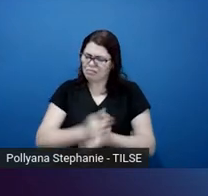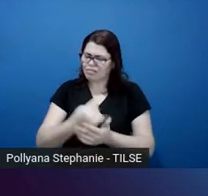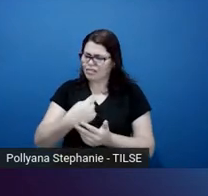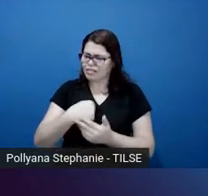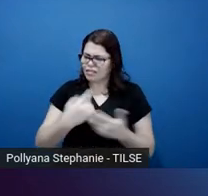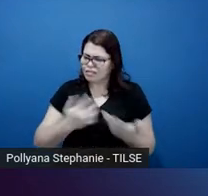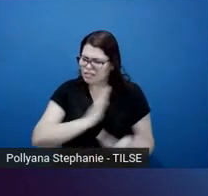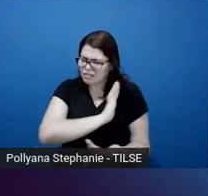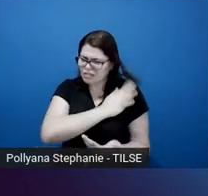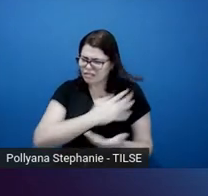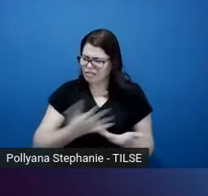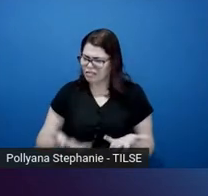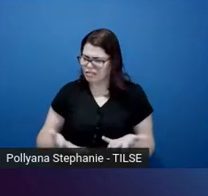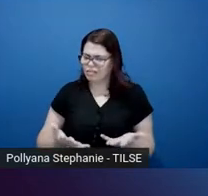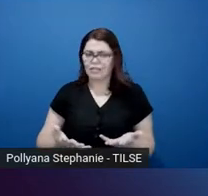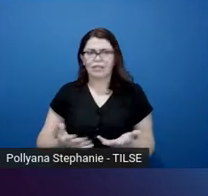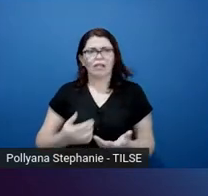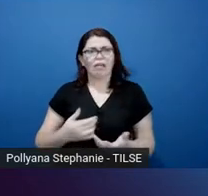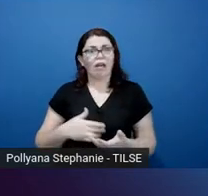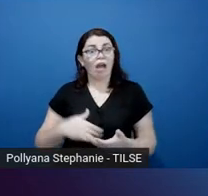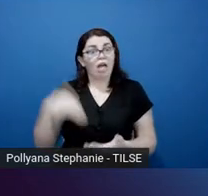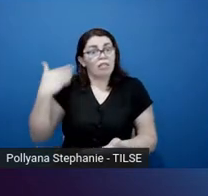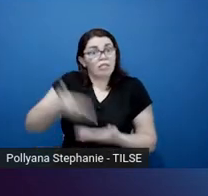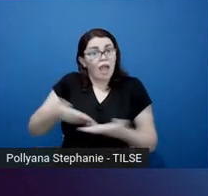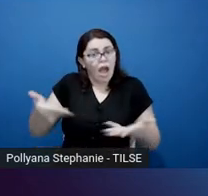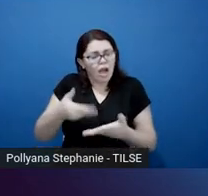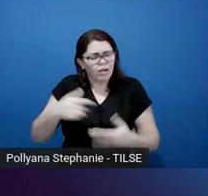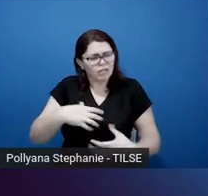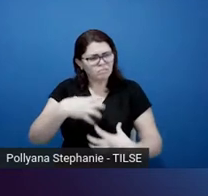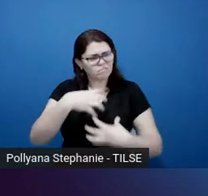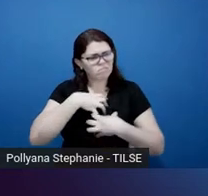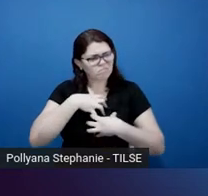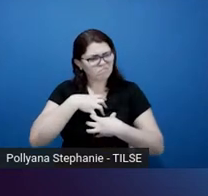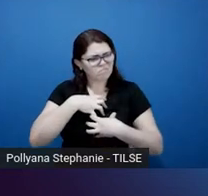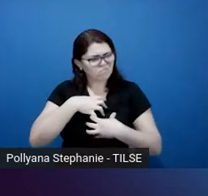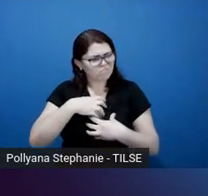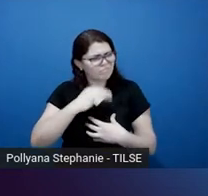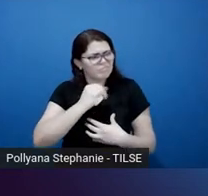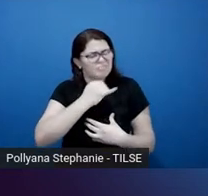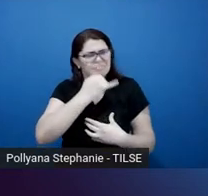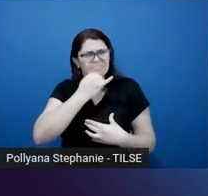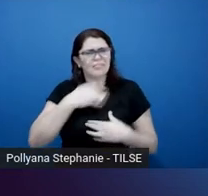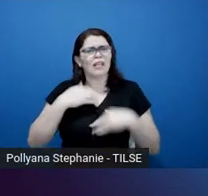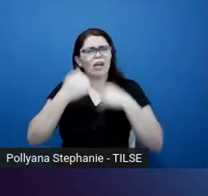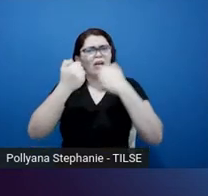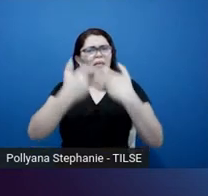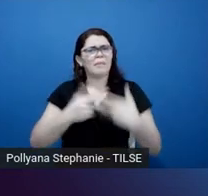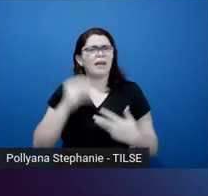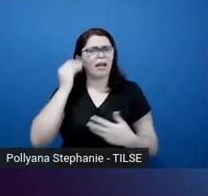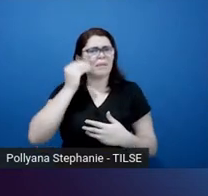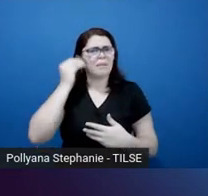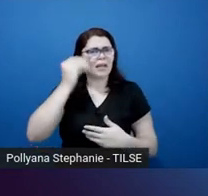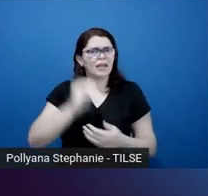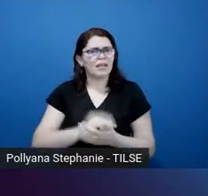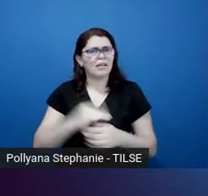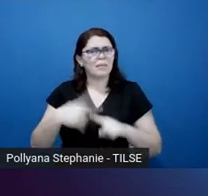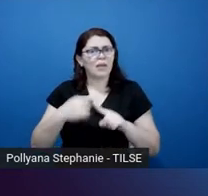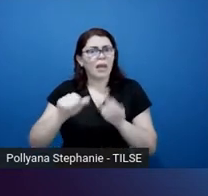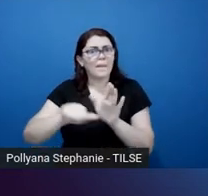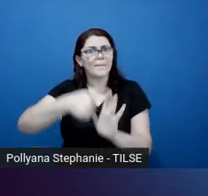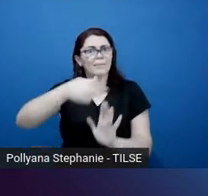And it still hurts to this day to talk about this experience because it was the first one